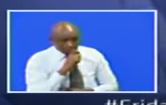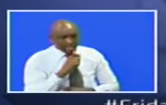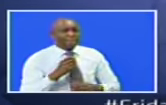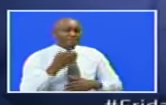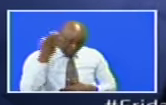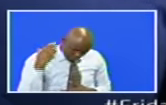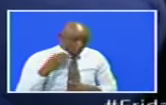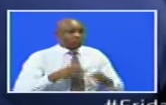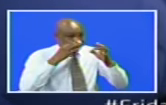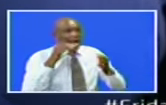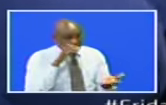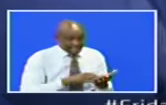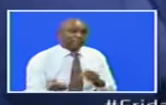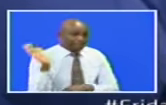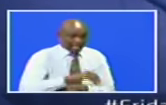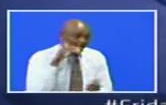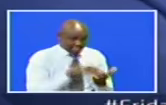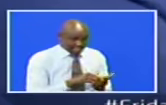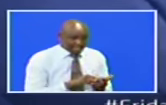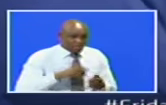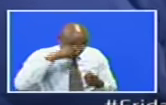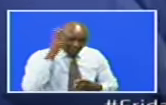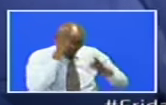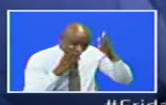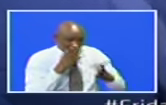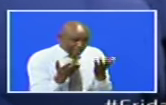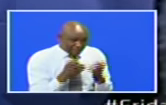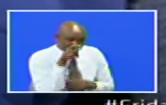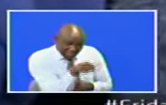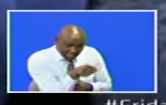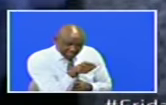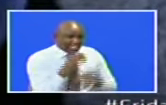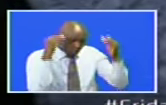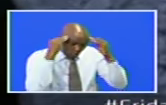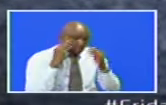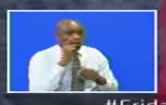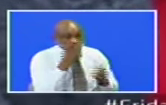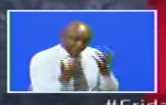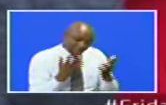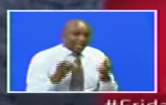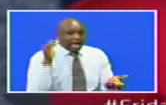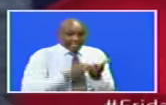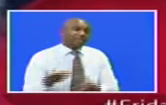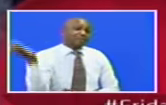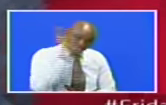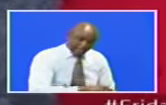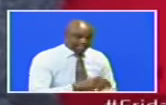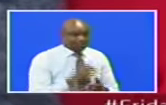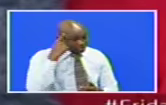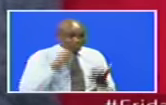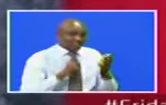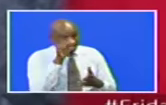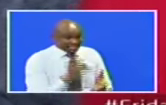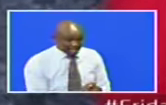suspended before and then brought back. Are you worried that this particular court directive may not last and sooner or later